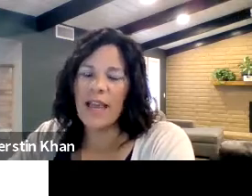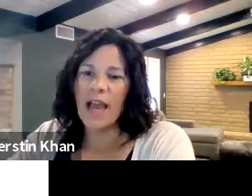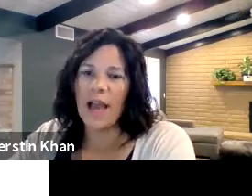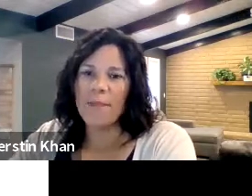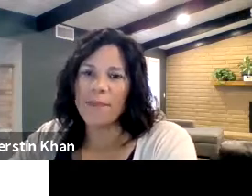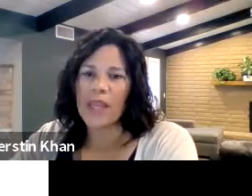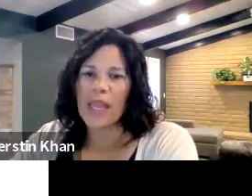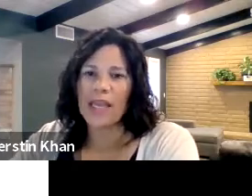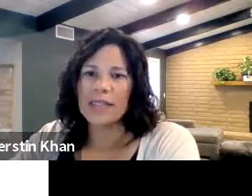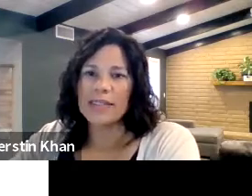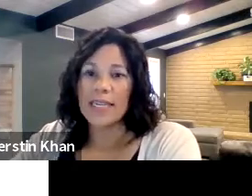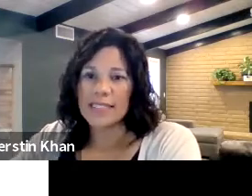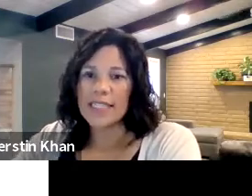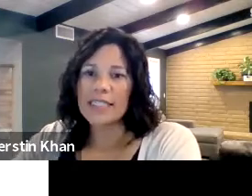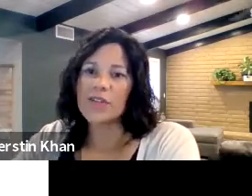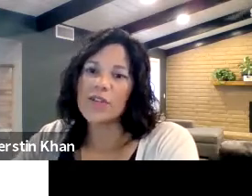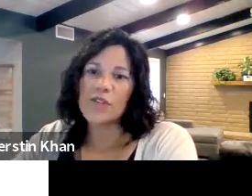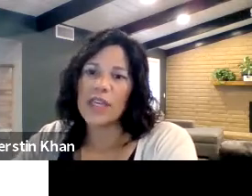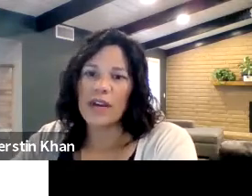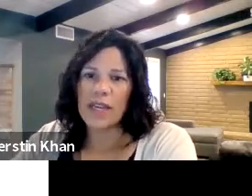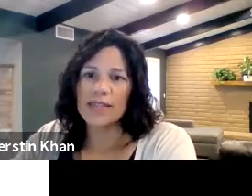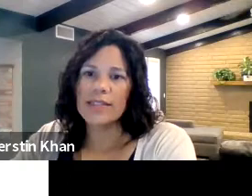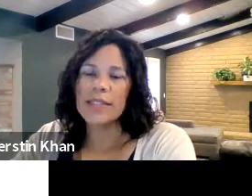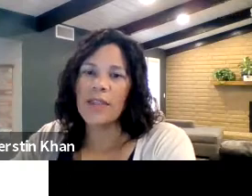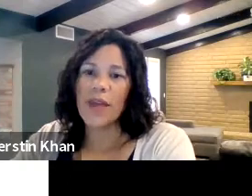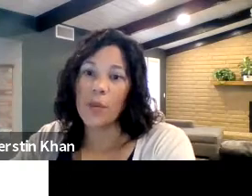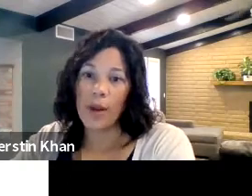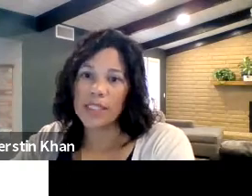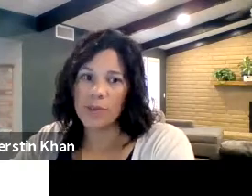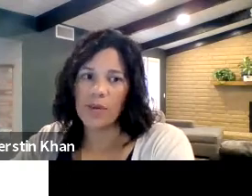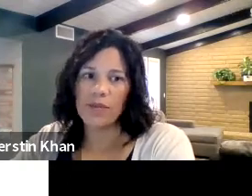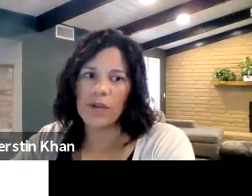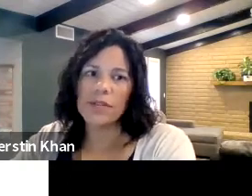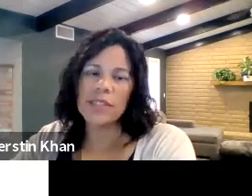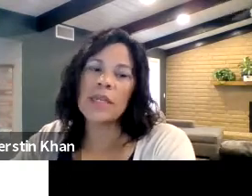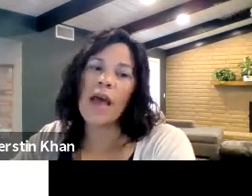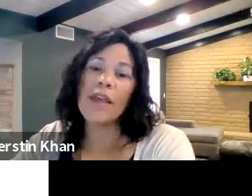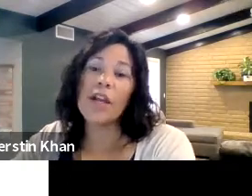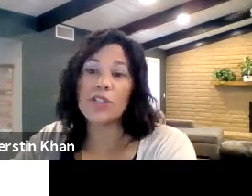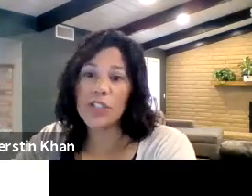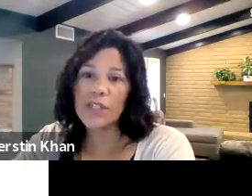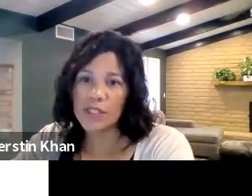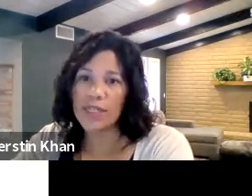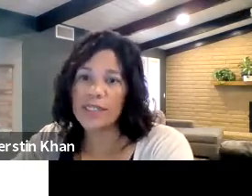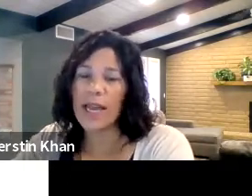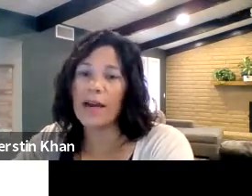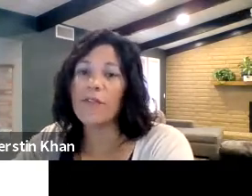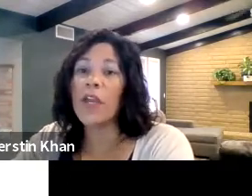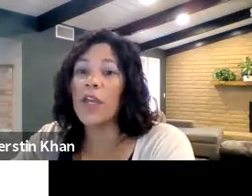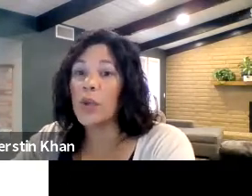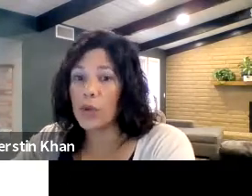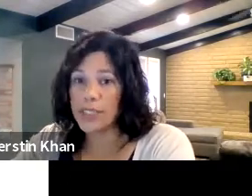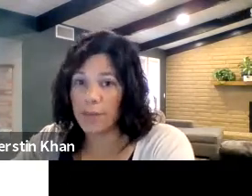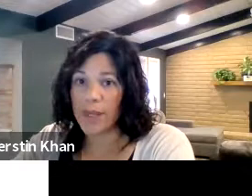science, and CIT. So those are the areas that would write to both of those. And then our service units